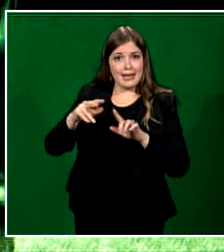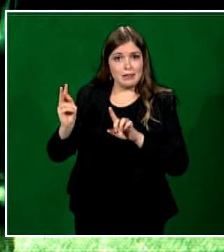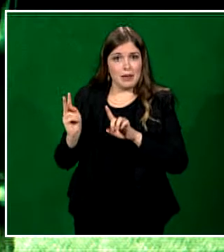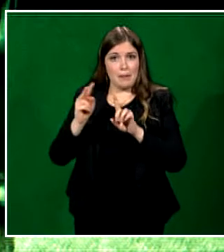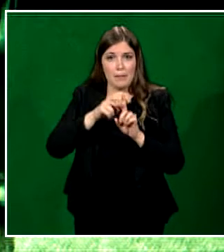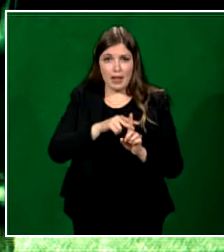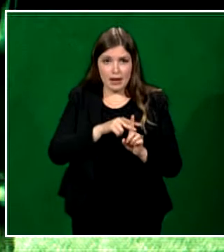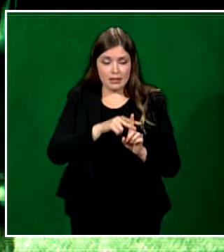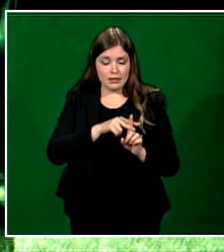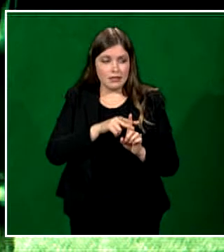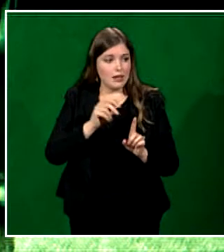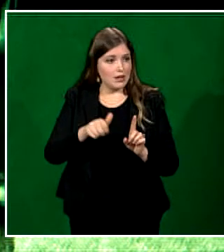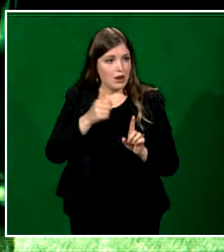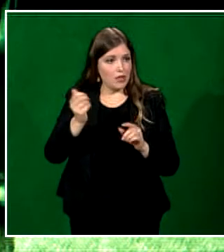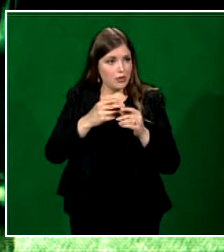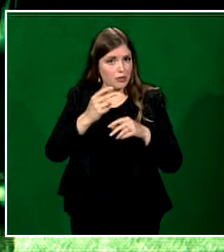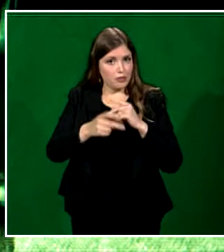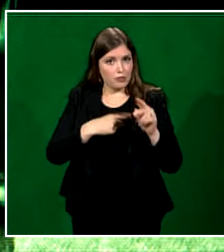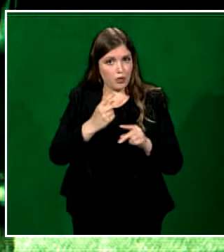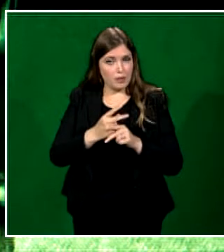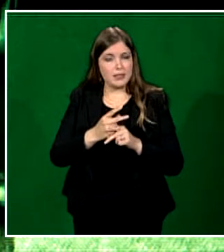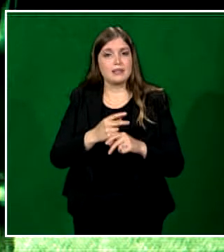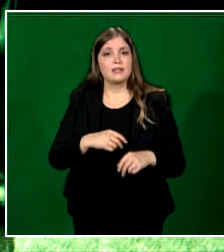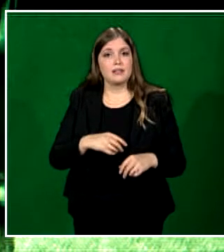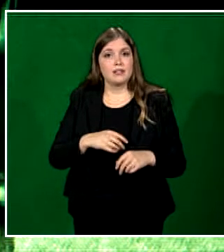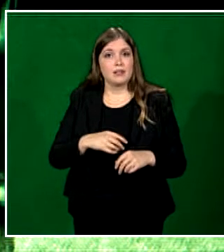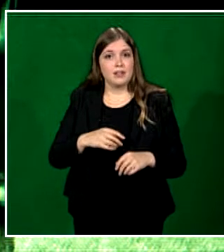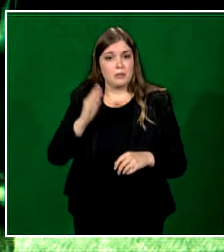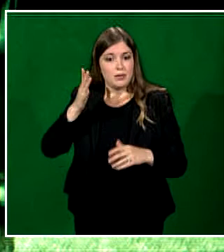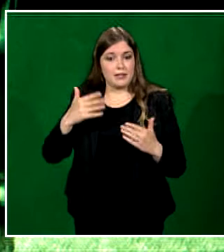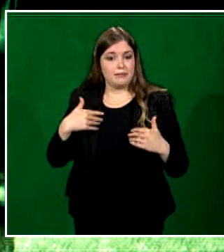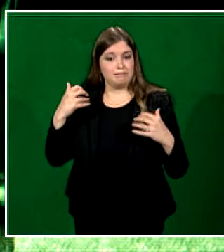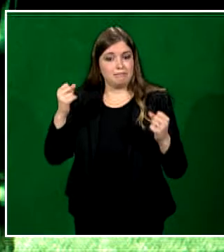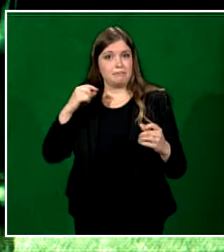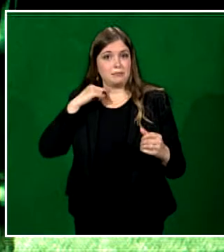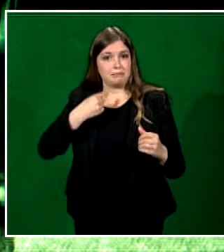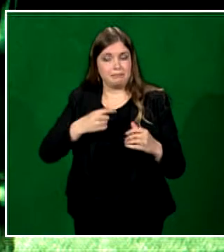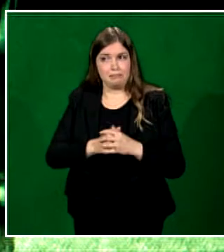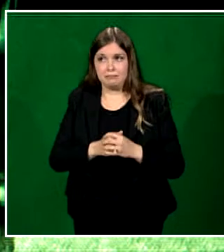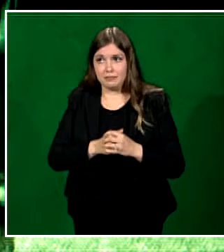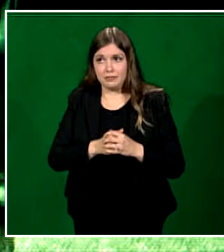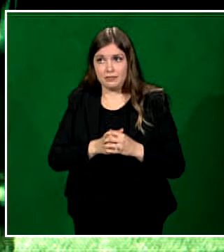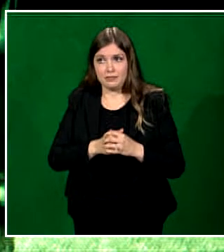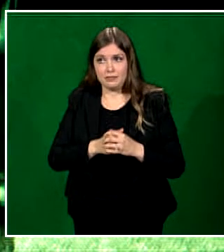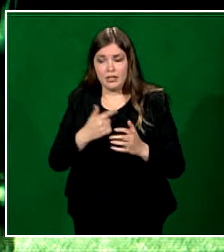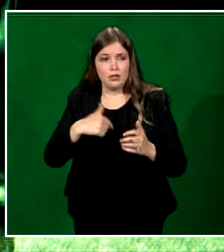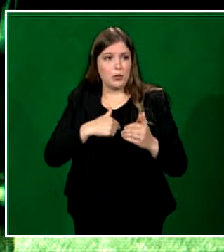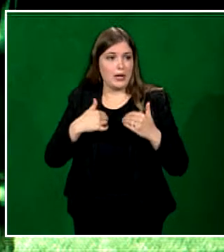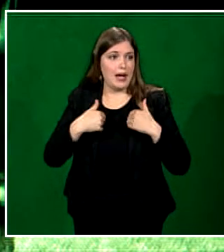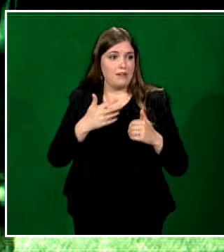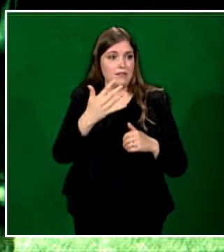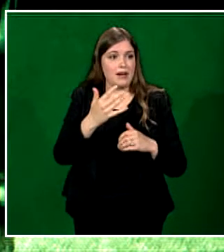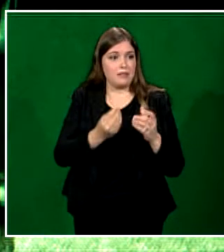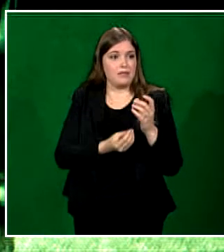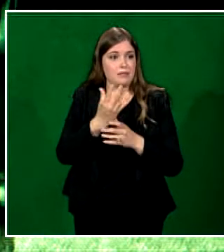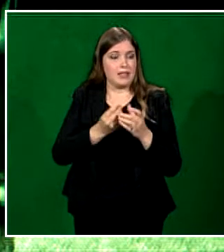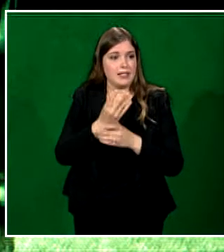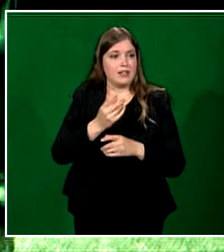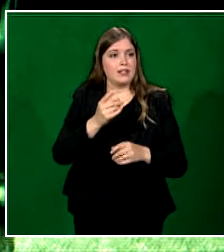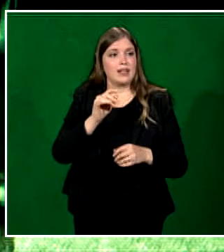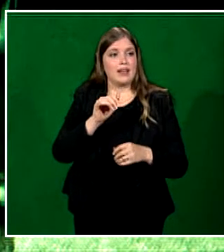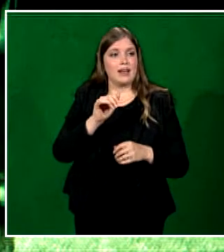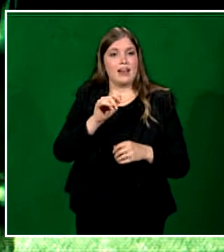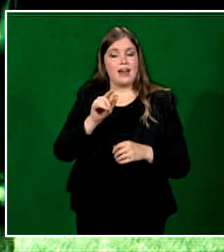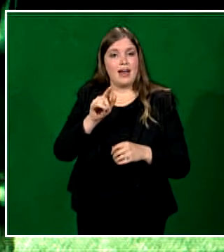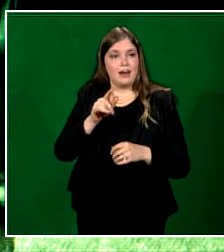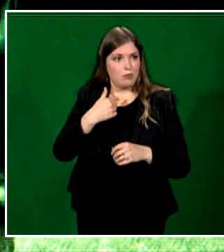forms of water pollution. The weed is very fast growing and has been observed to grow up to about a rate of 5 meters per day in heavily polluted waters, which is